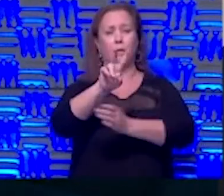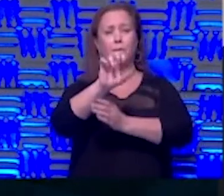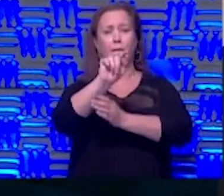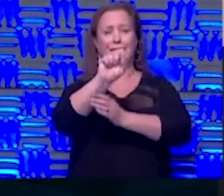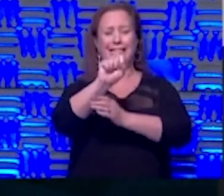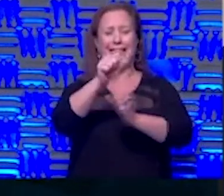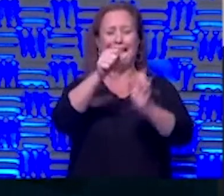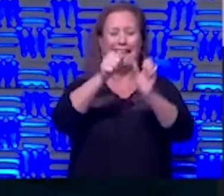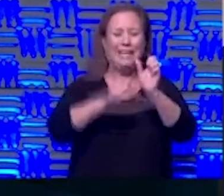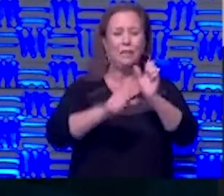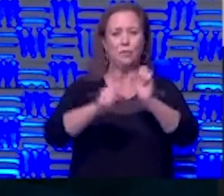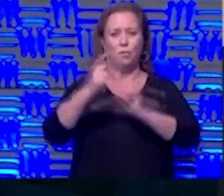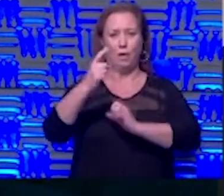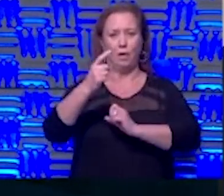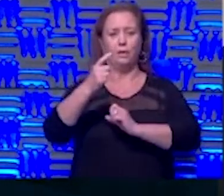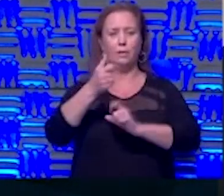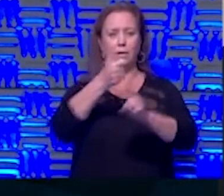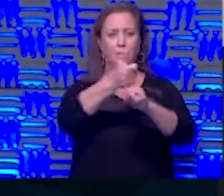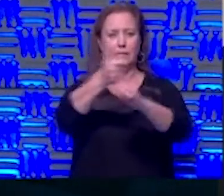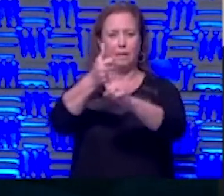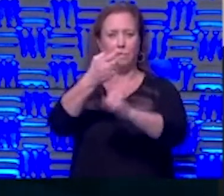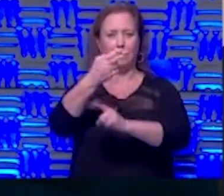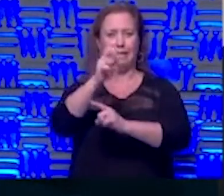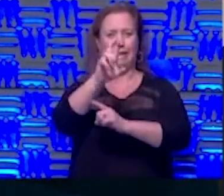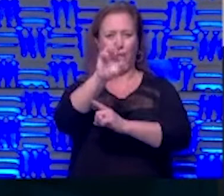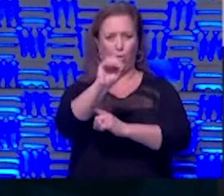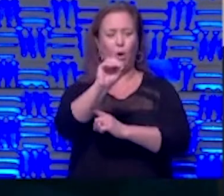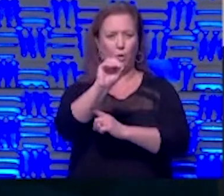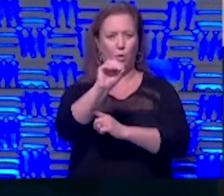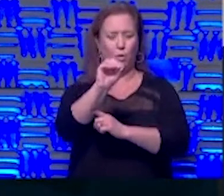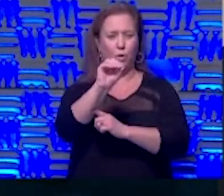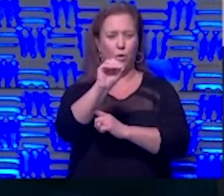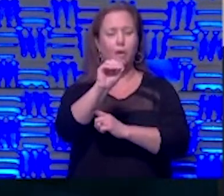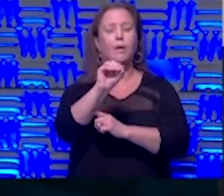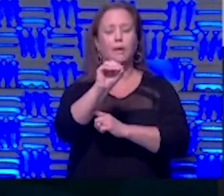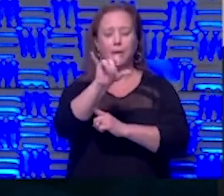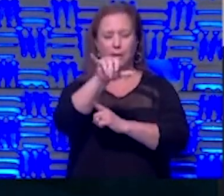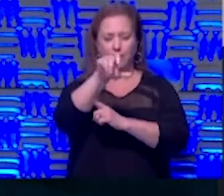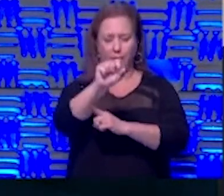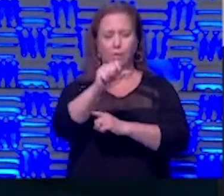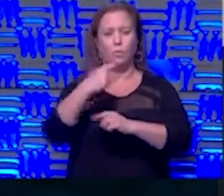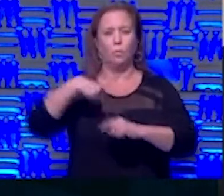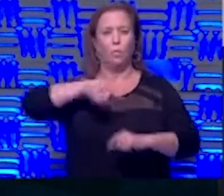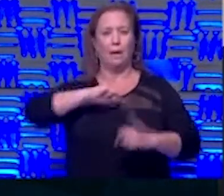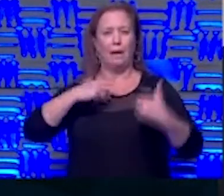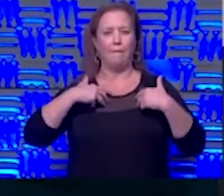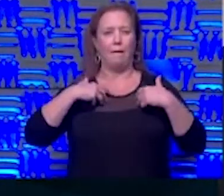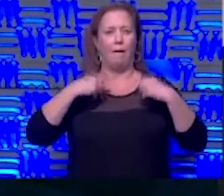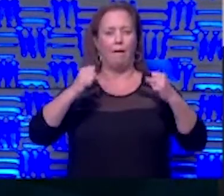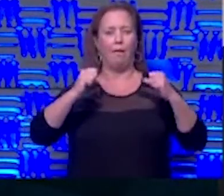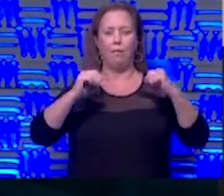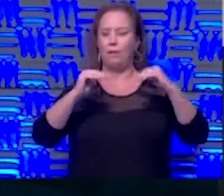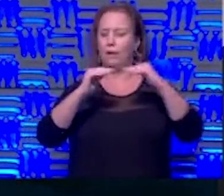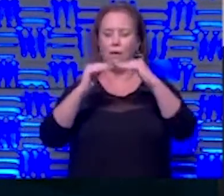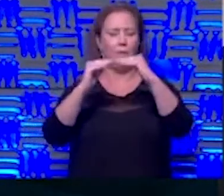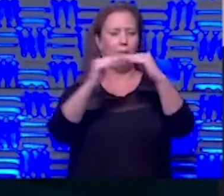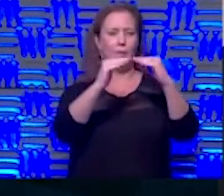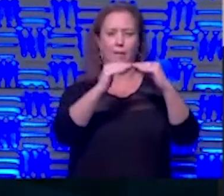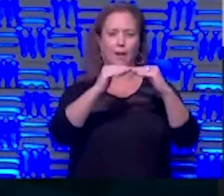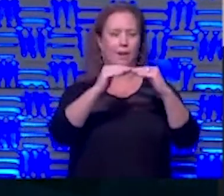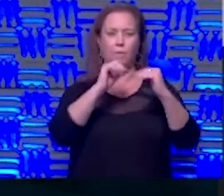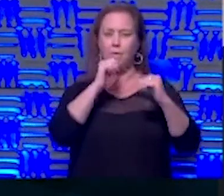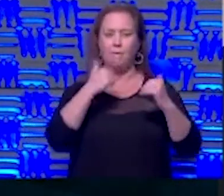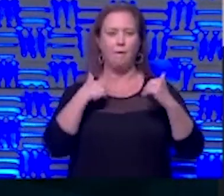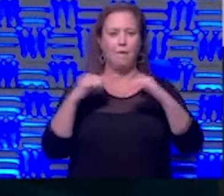hero. And I think that there is health inequity in this nation, and we see that in